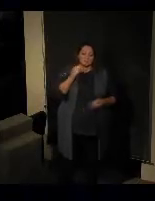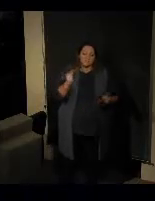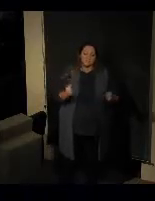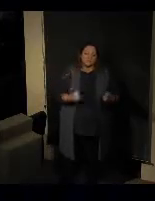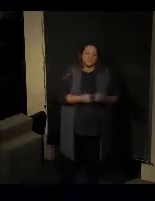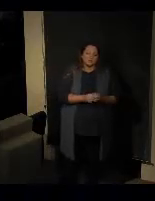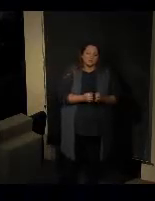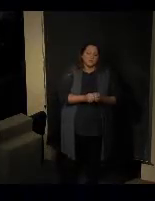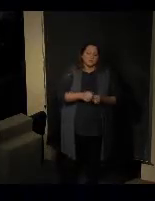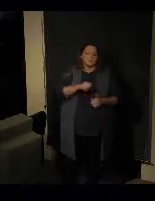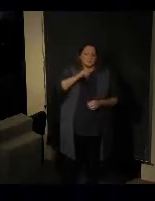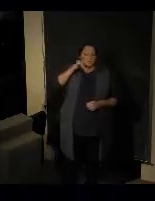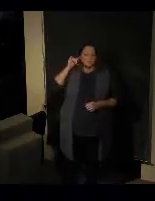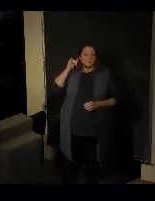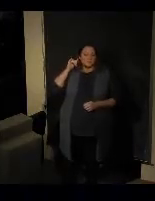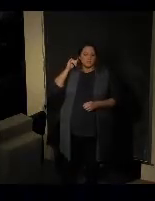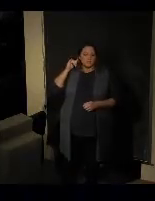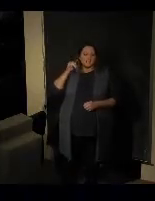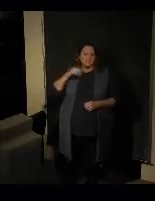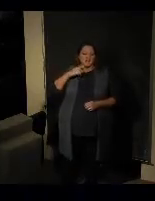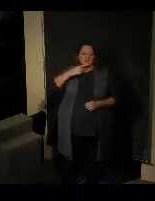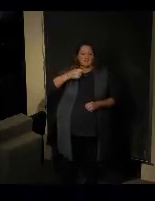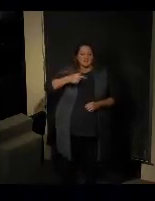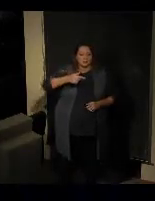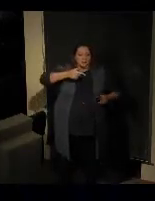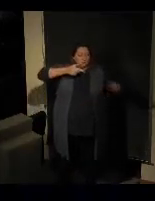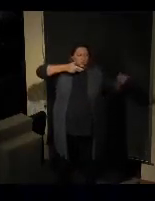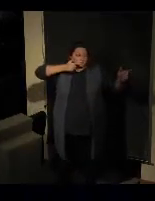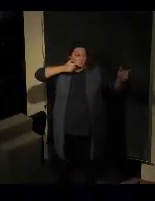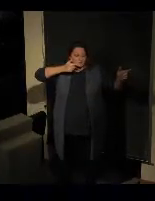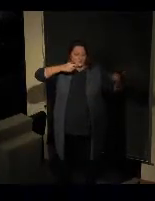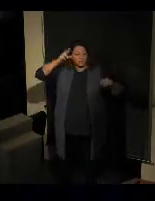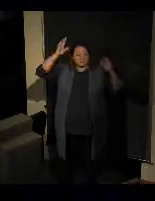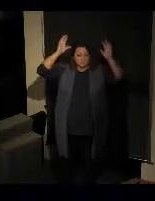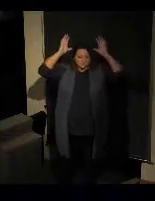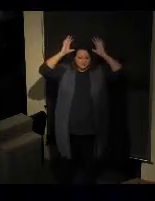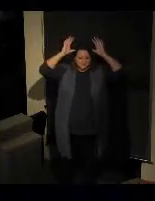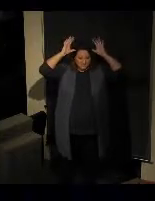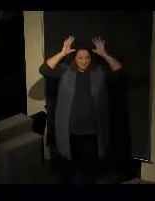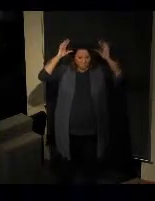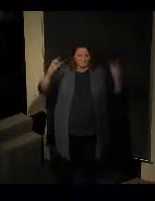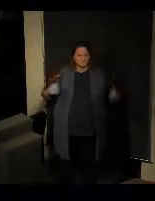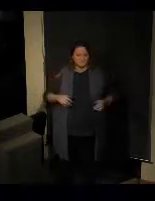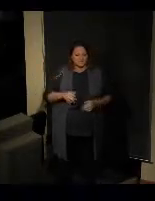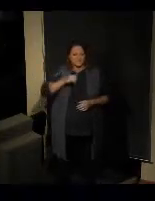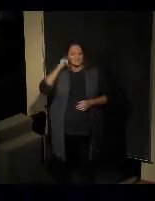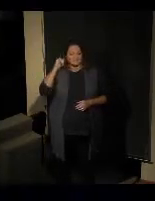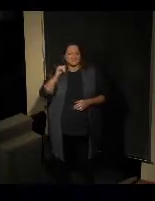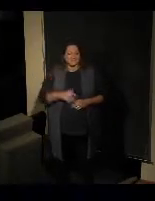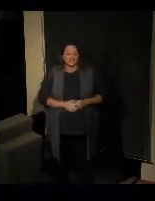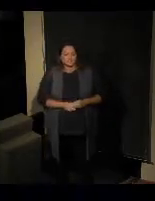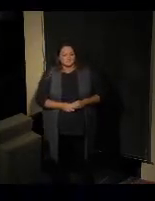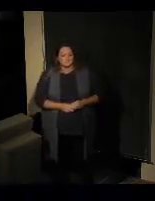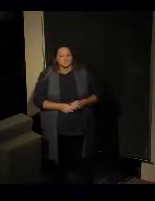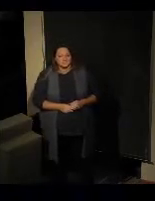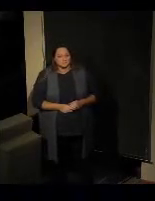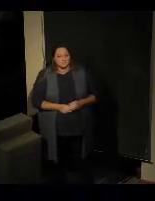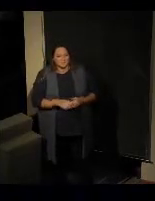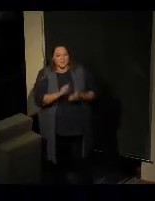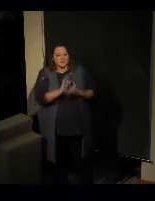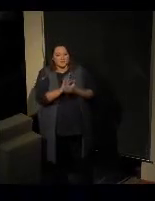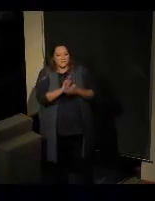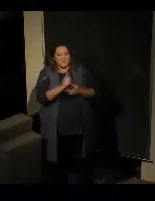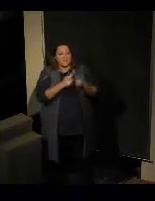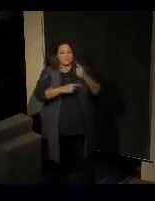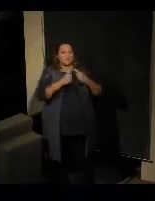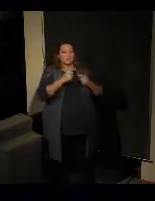three-fourths of it, so I know where his mind's at, and I hope he's got refocused tonight. No, I'm just messing with him. Got a video coming, and